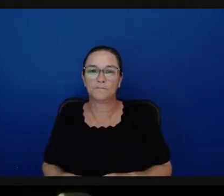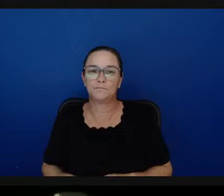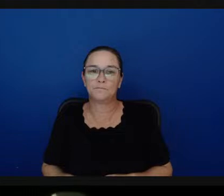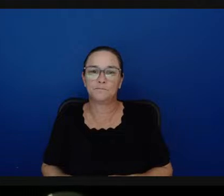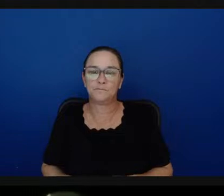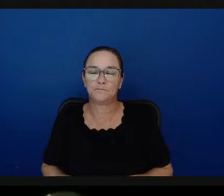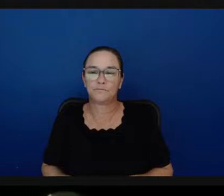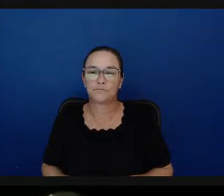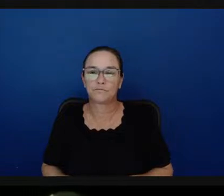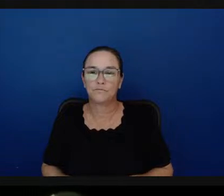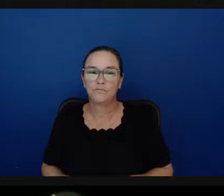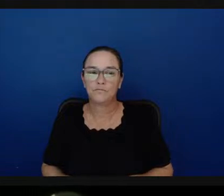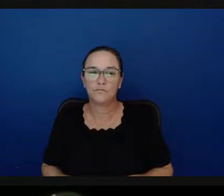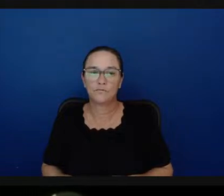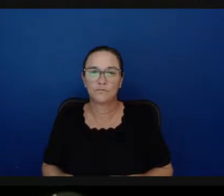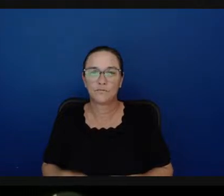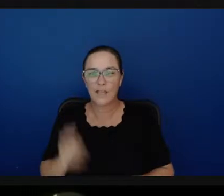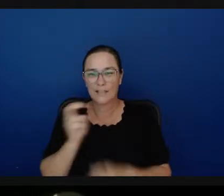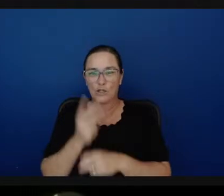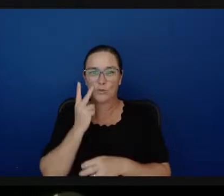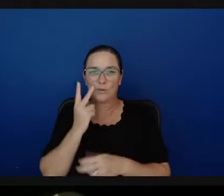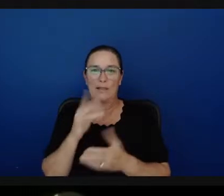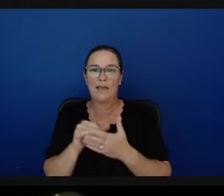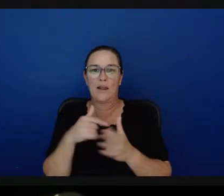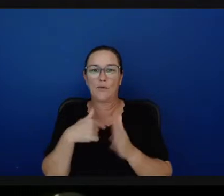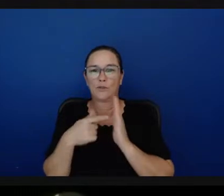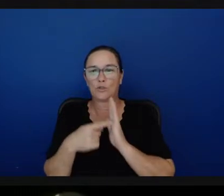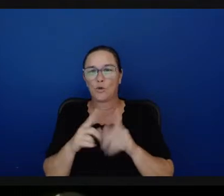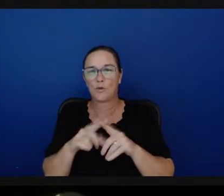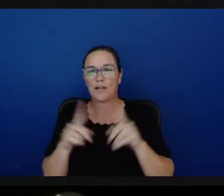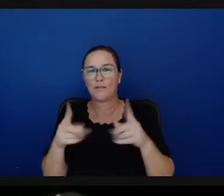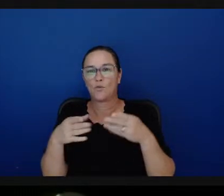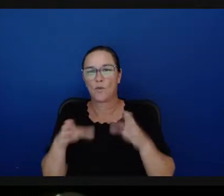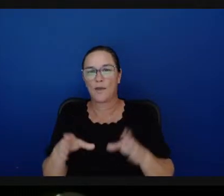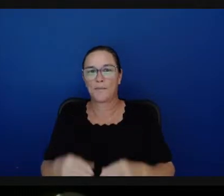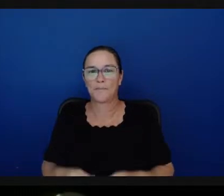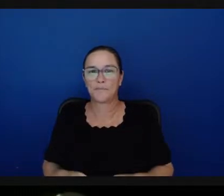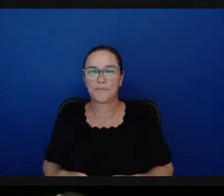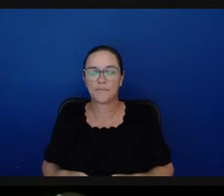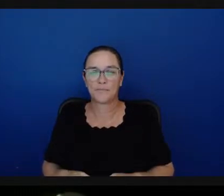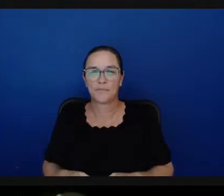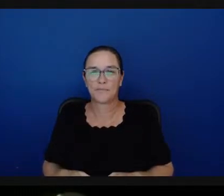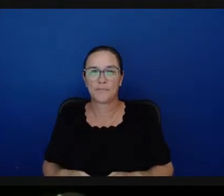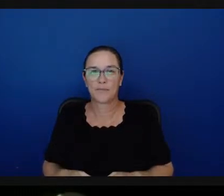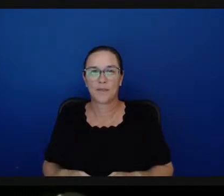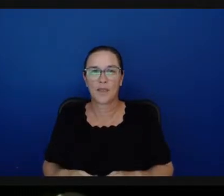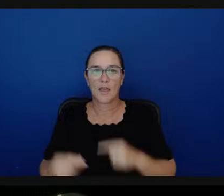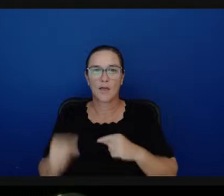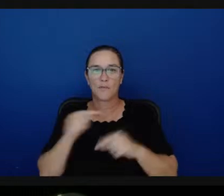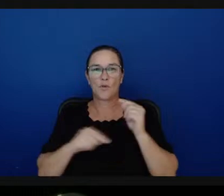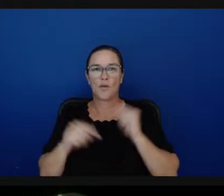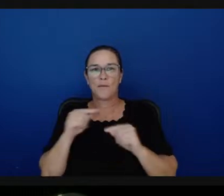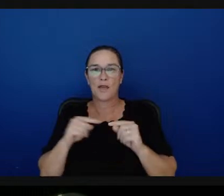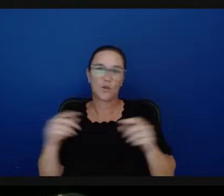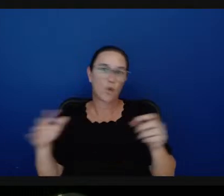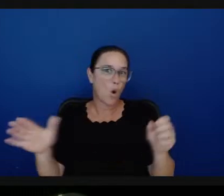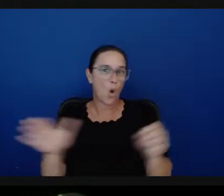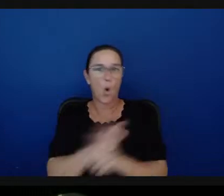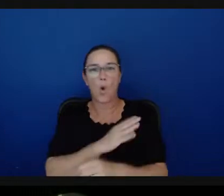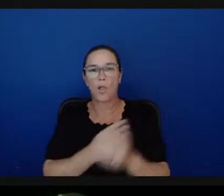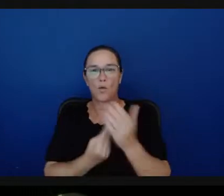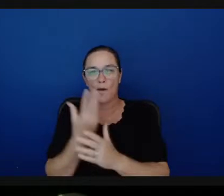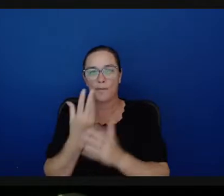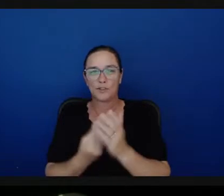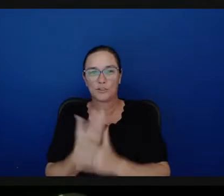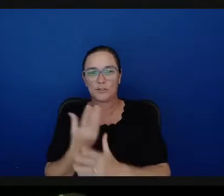the screen. So it's pretty hard to see that. I'll show you guys in some different ways. First, what I'm going to go back to is for this whole eruption. We'll play it all just